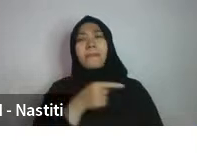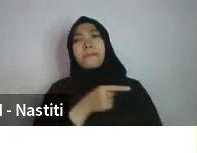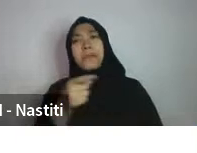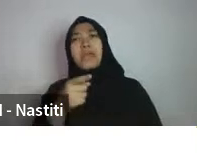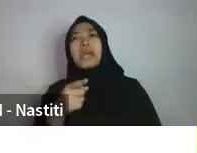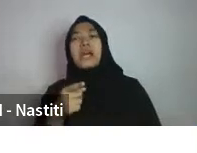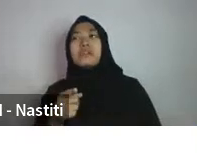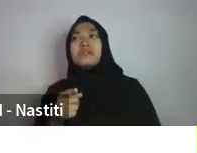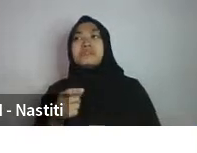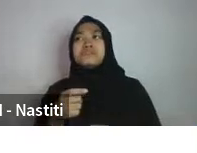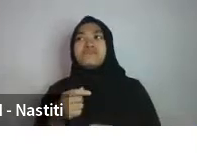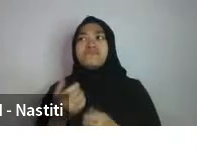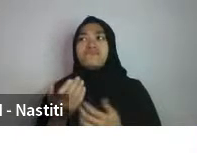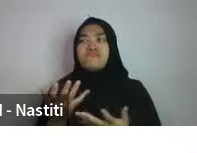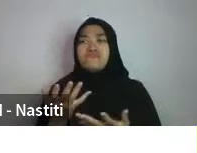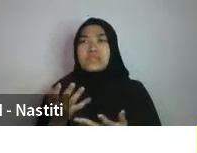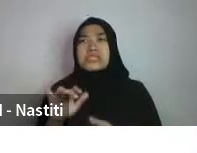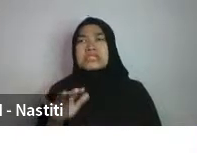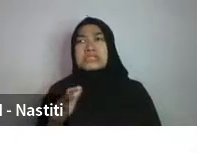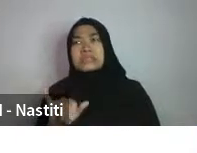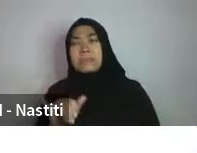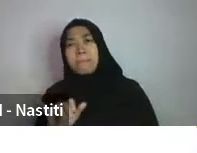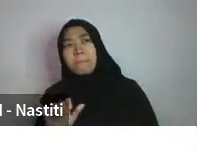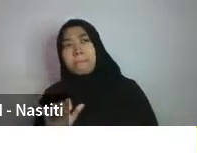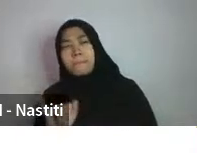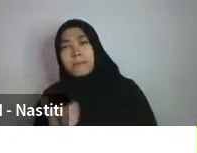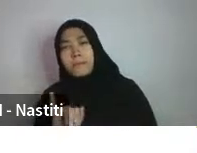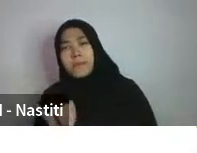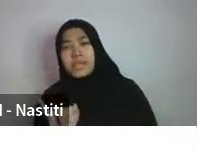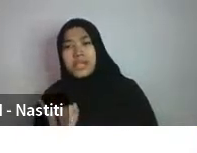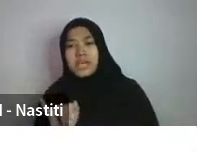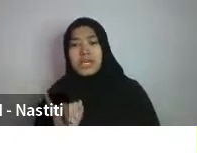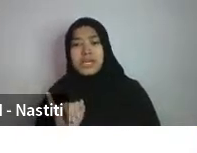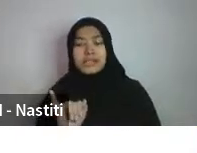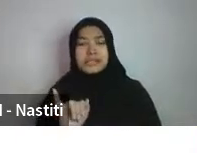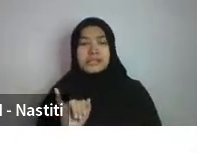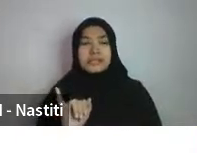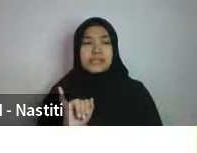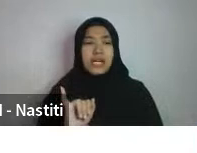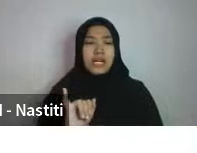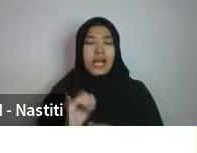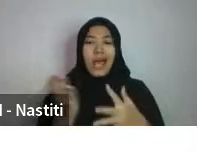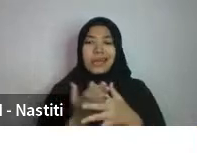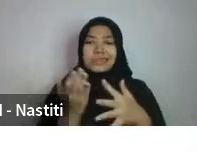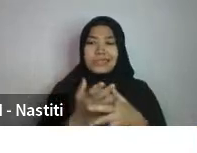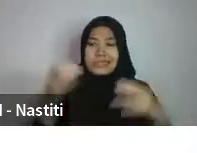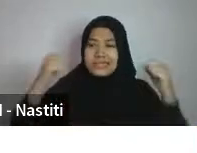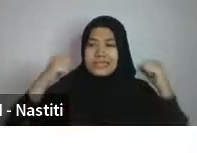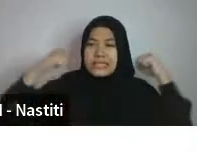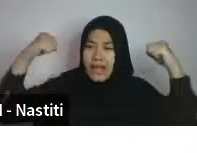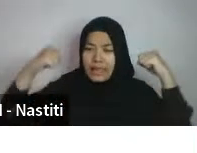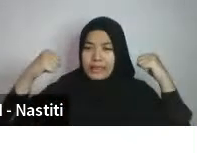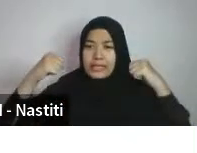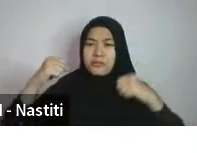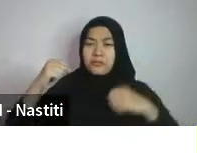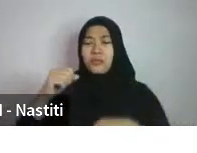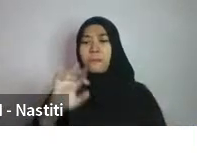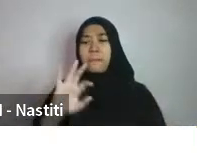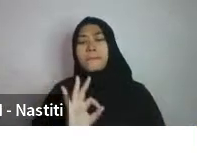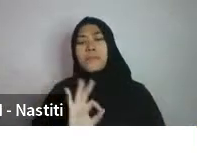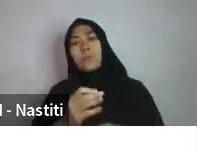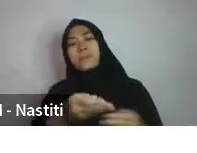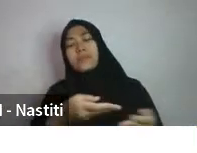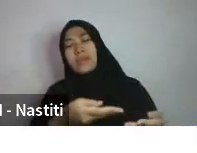burden of chronic illness. And so we've got a lot of work to do here to promote equity and